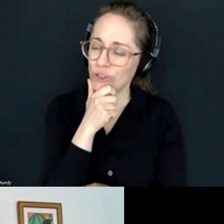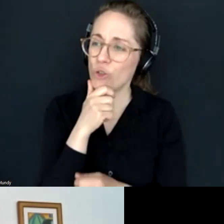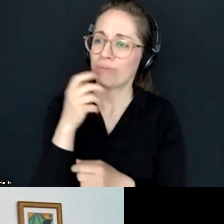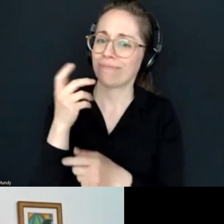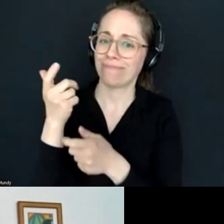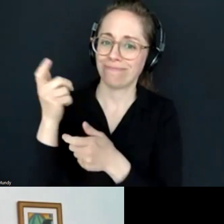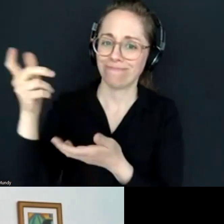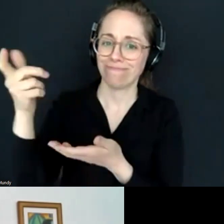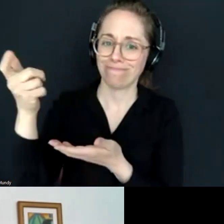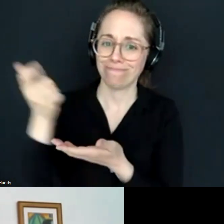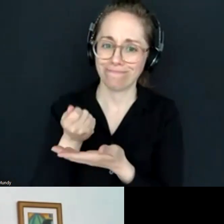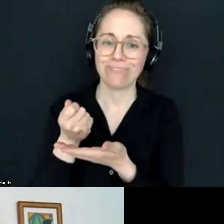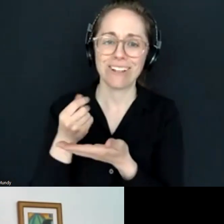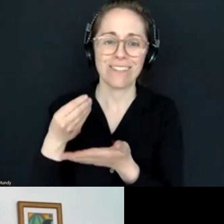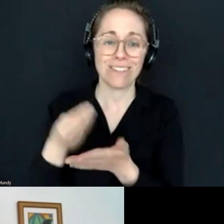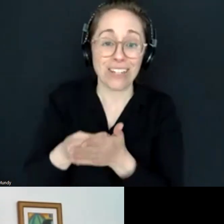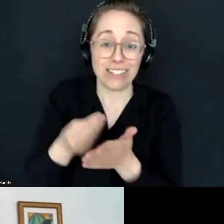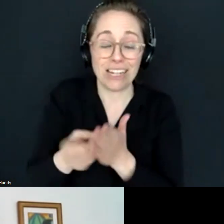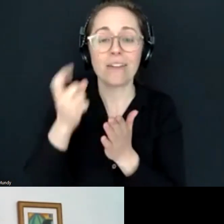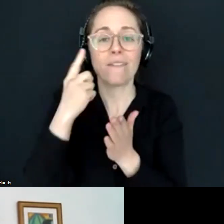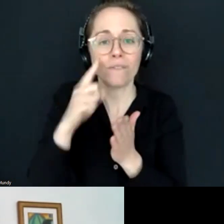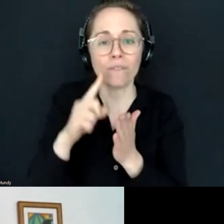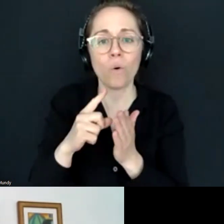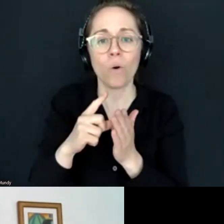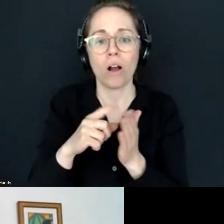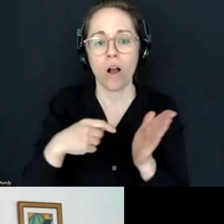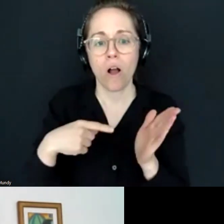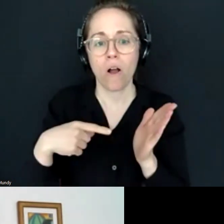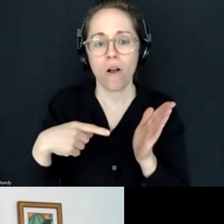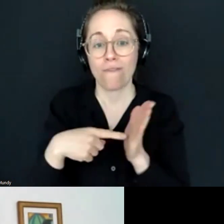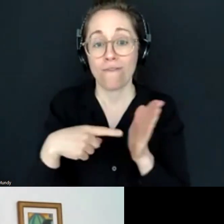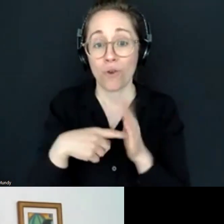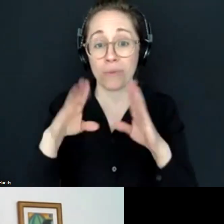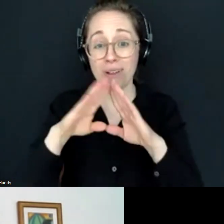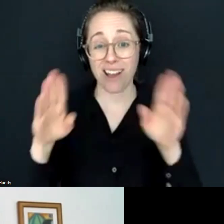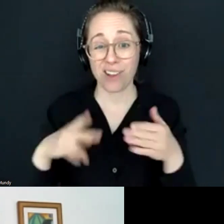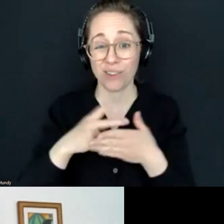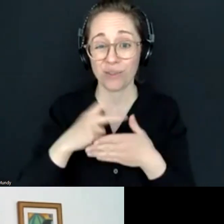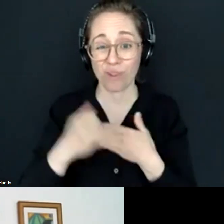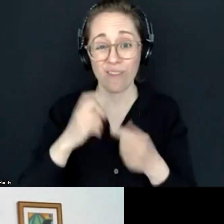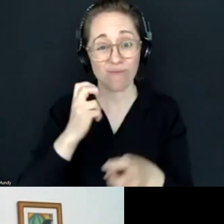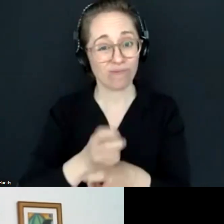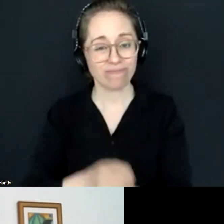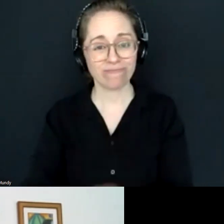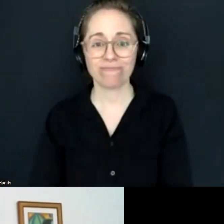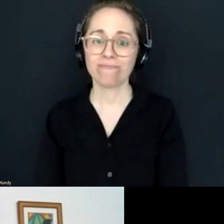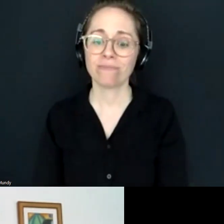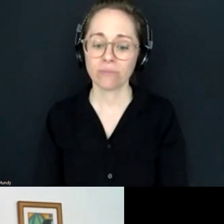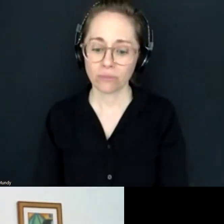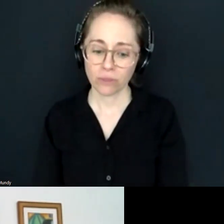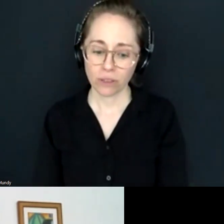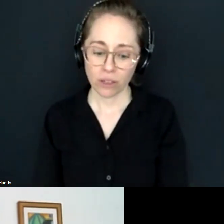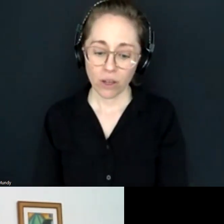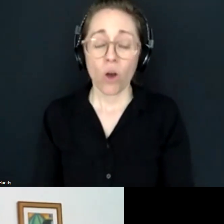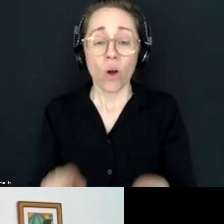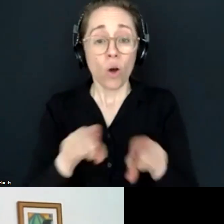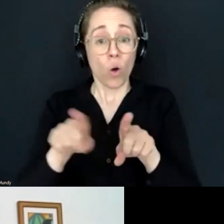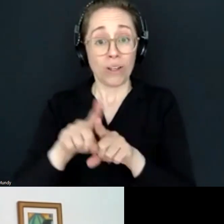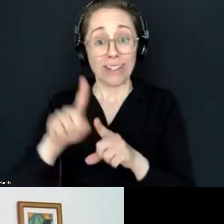for affordable housing projects. And then there are issues around federal limits in terms